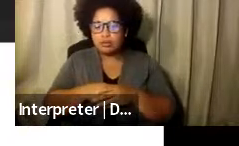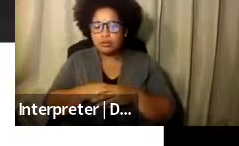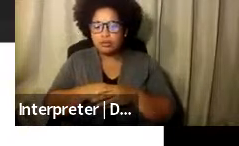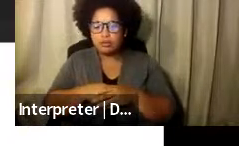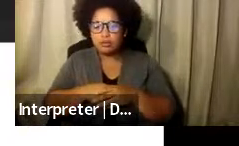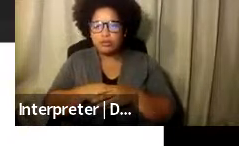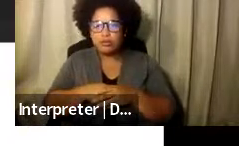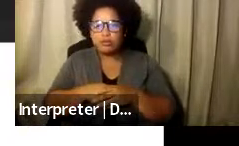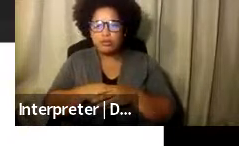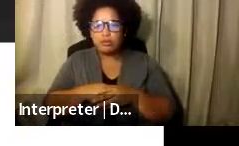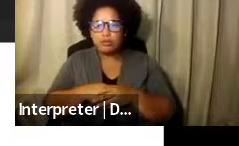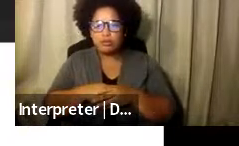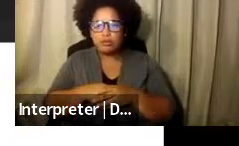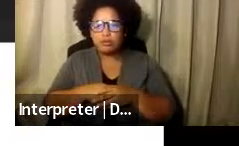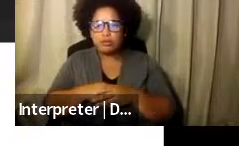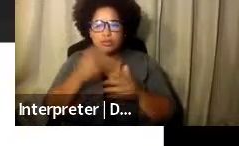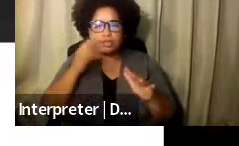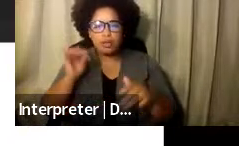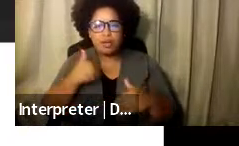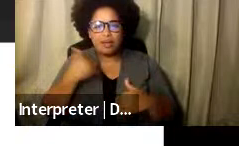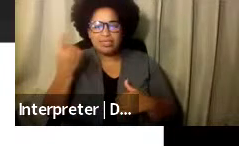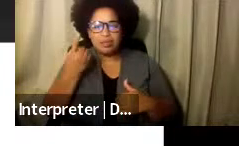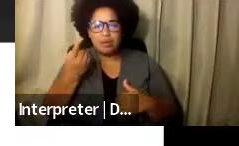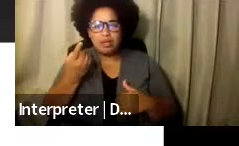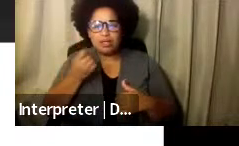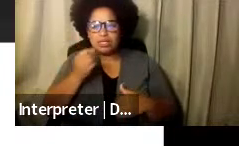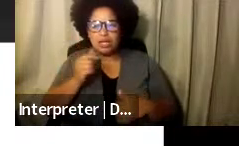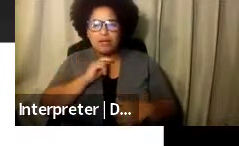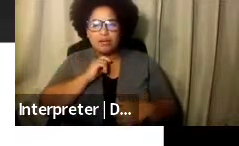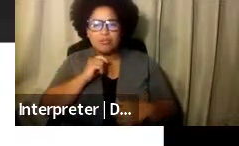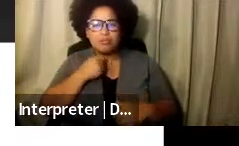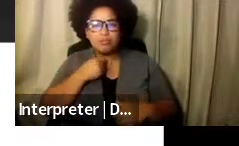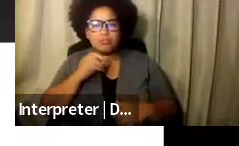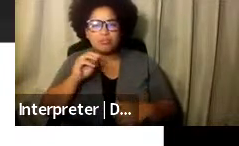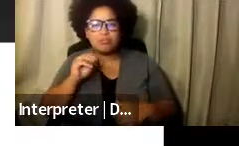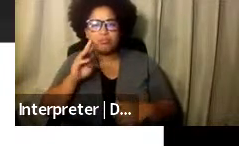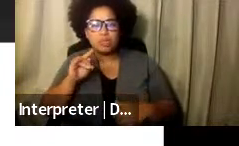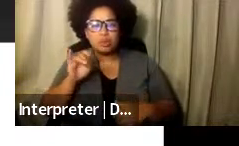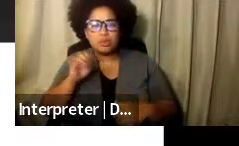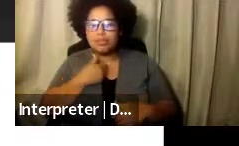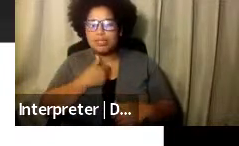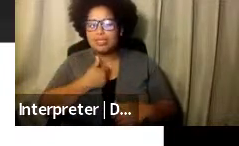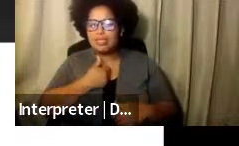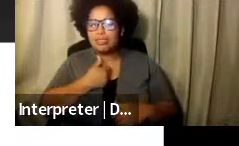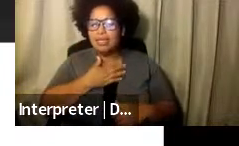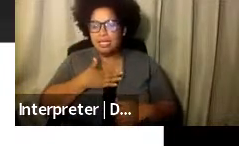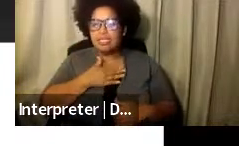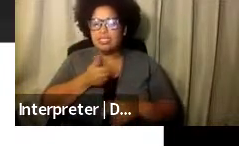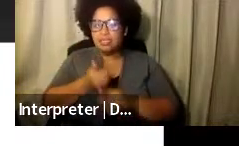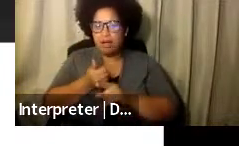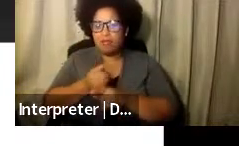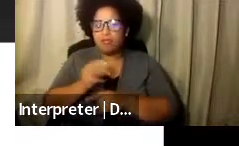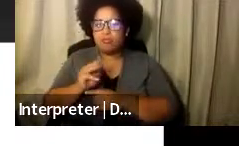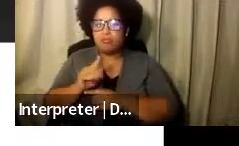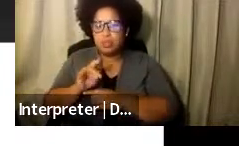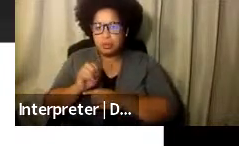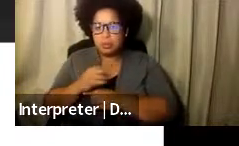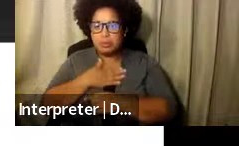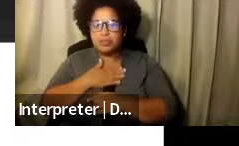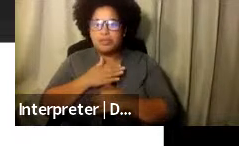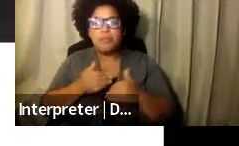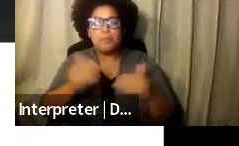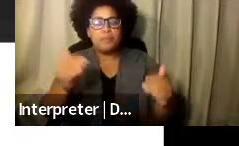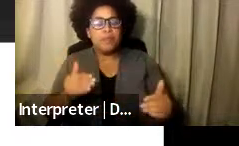And it does sound like we have someone who is not muted. So if you could please mute yourself if you can.